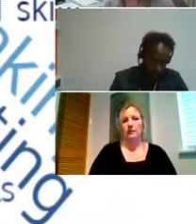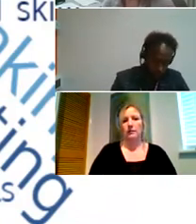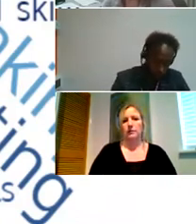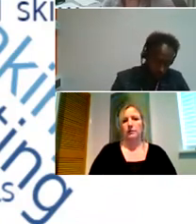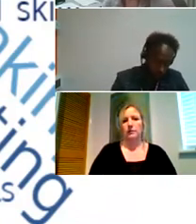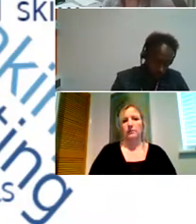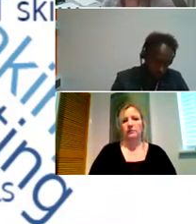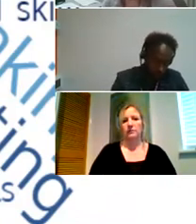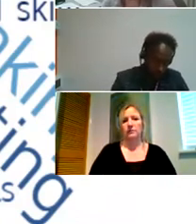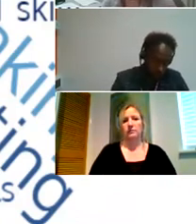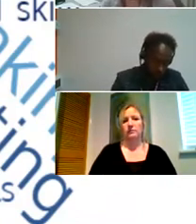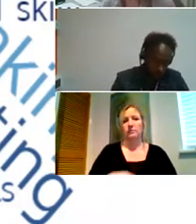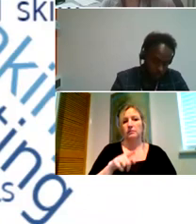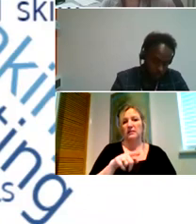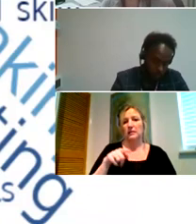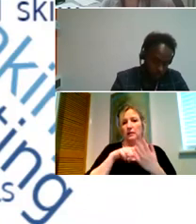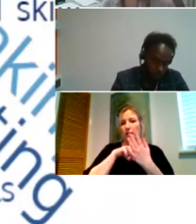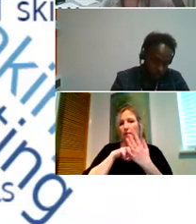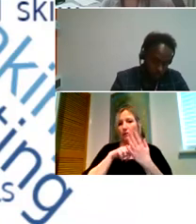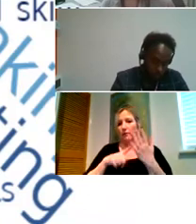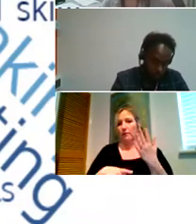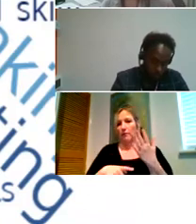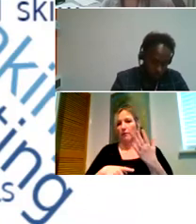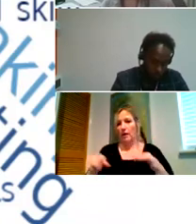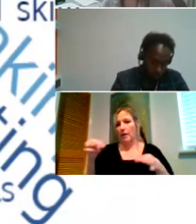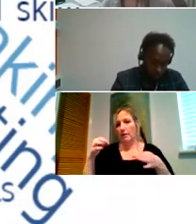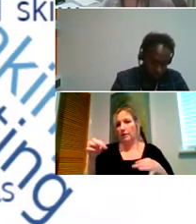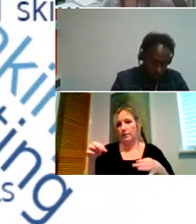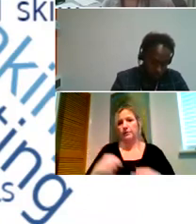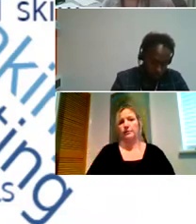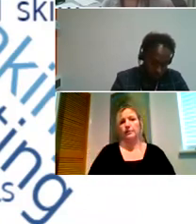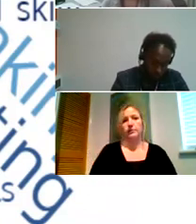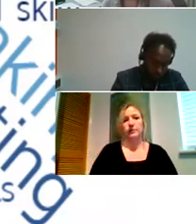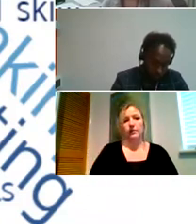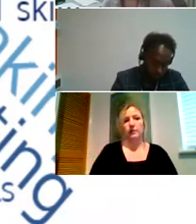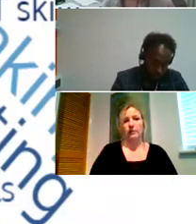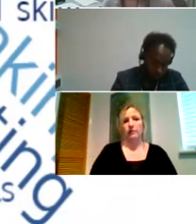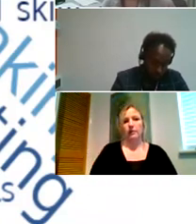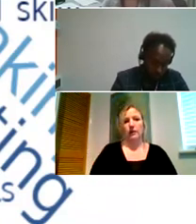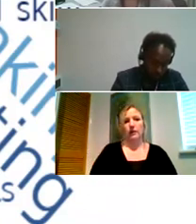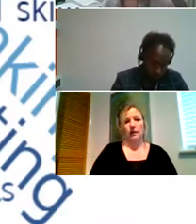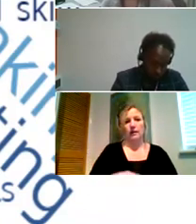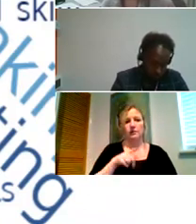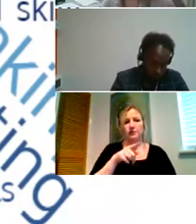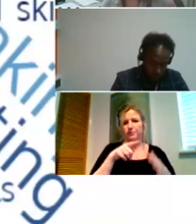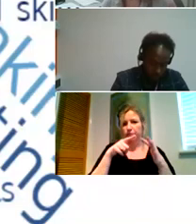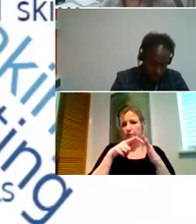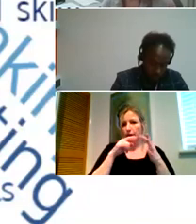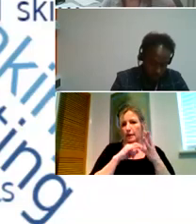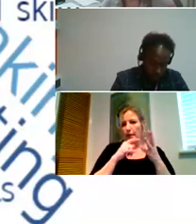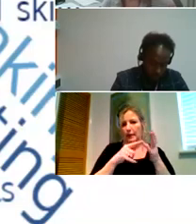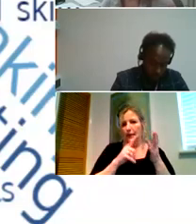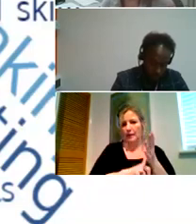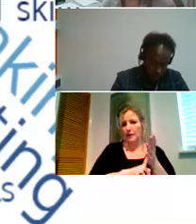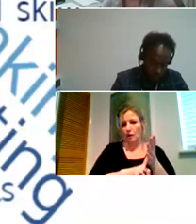you'll study for 5 qualifications: ESOL and GCSE in maths, biology,